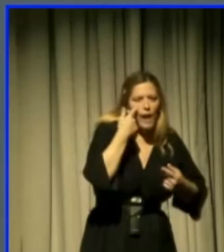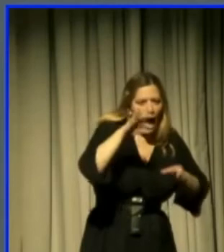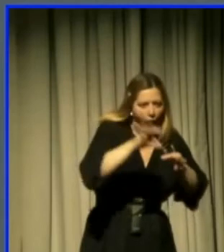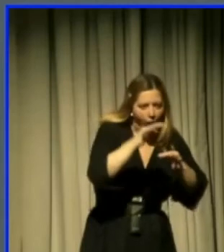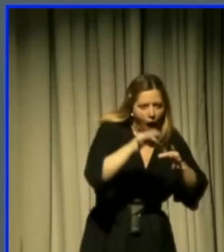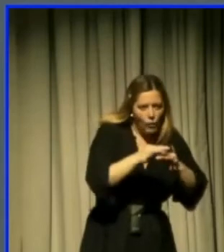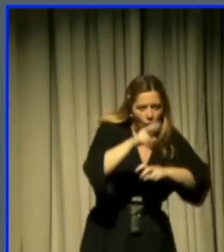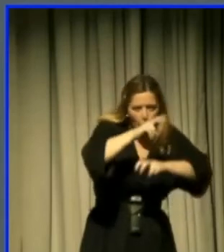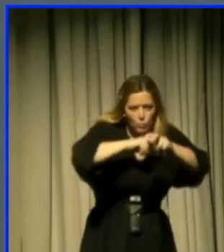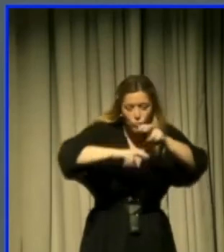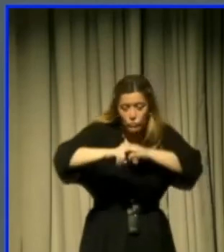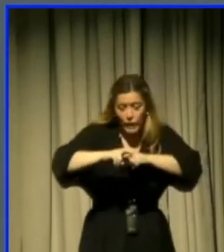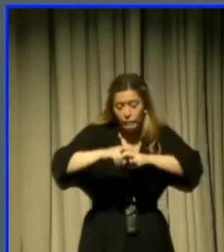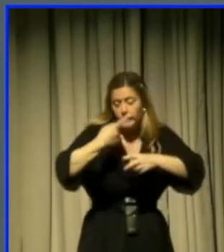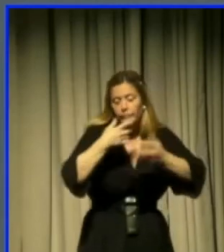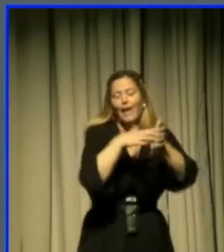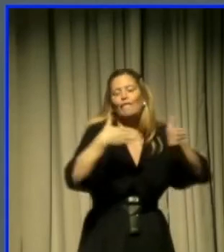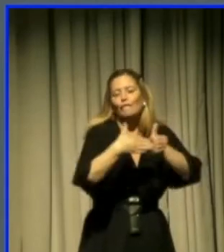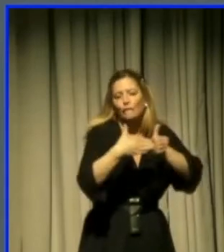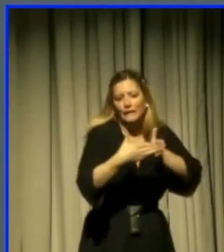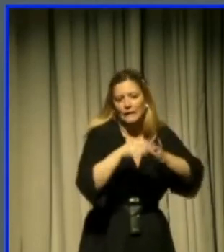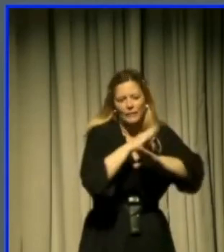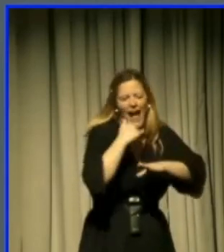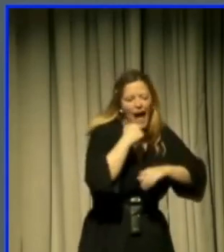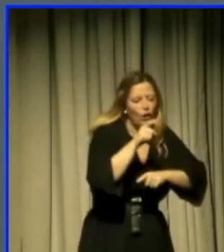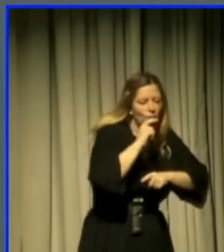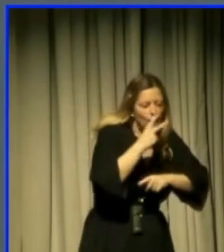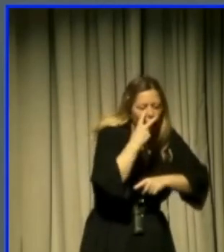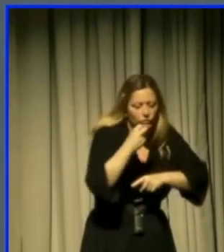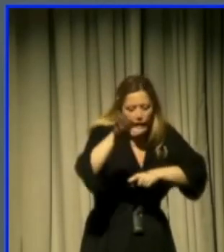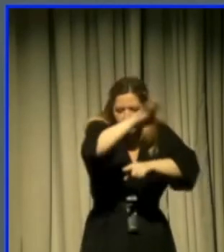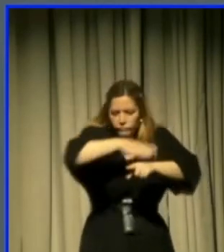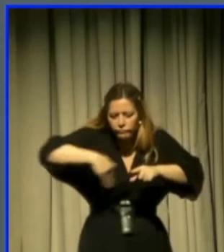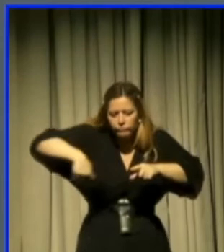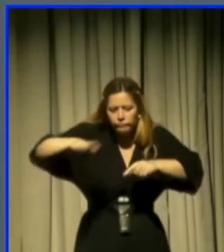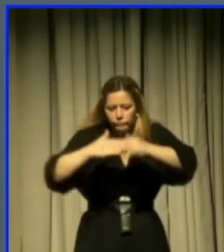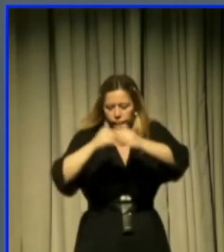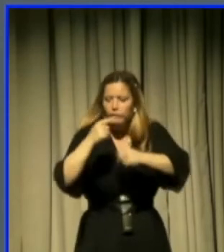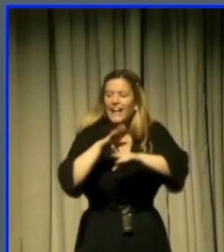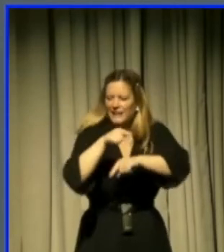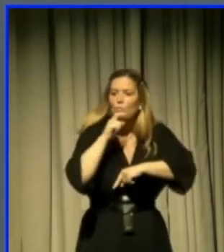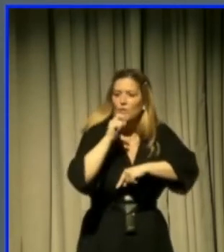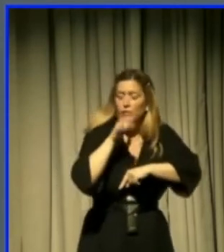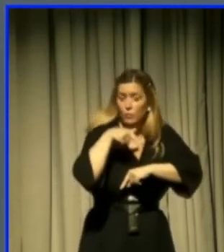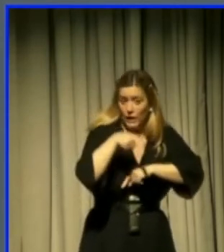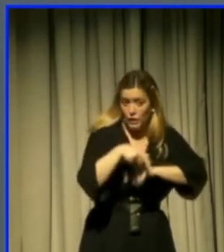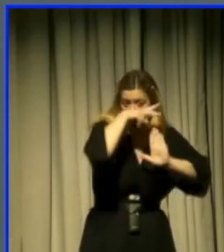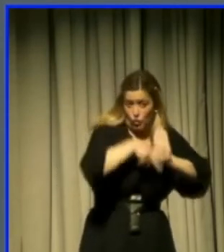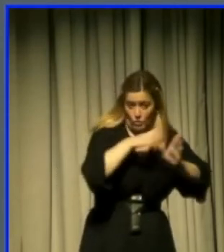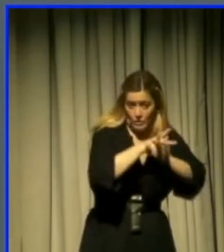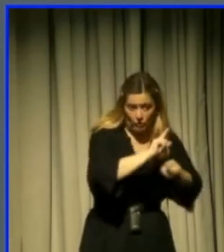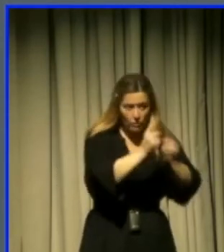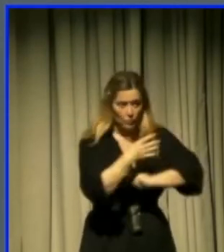we think this might be really game-changing in some contexts. Take this photo. This is actually,